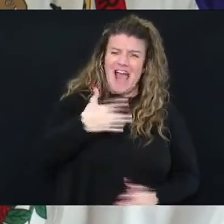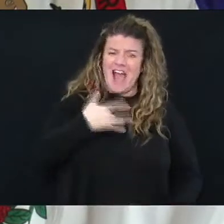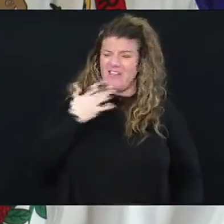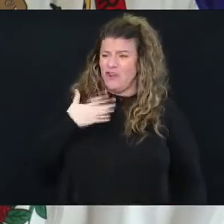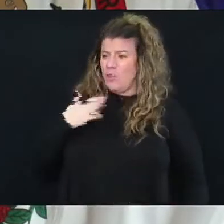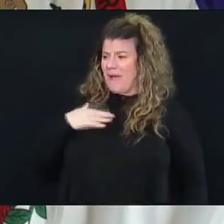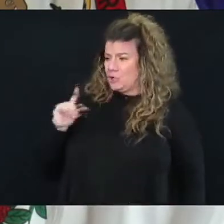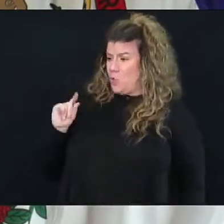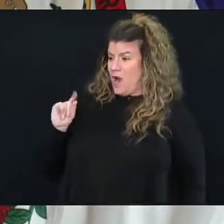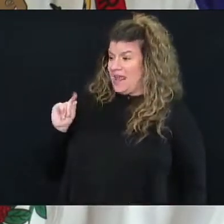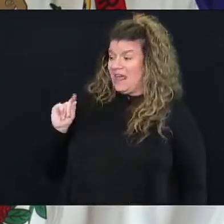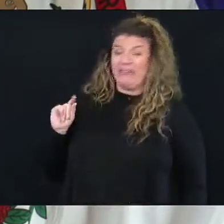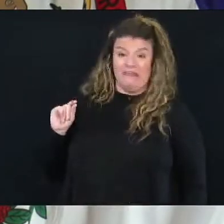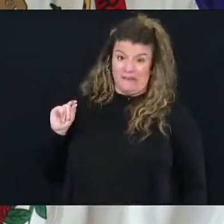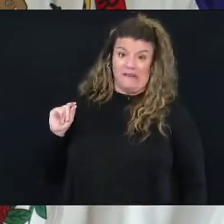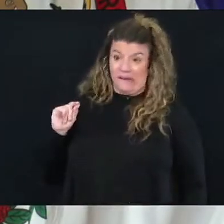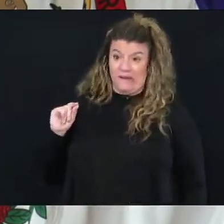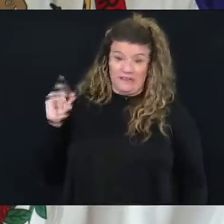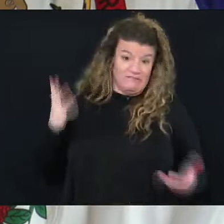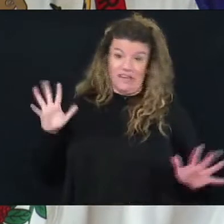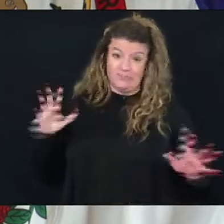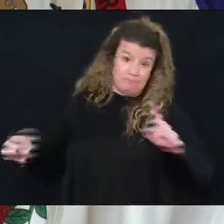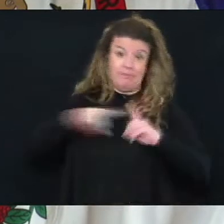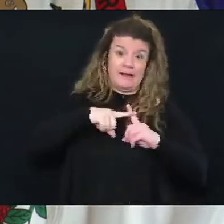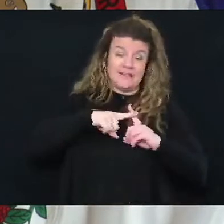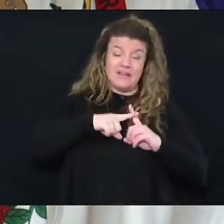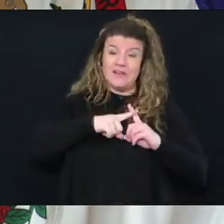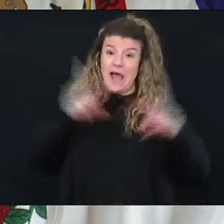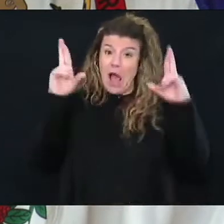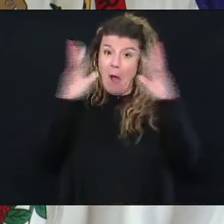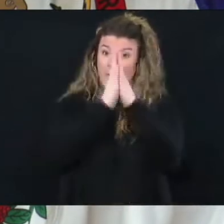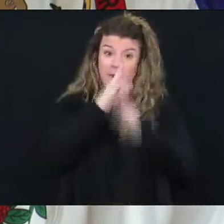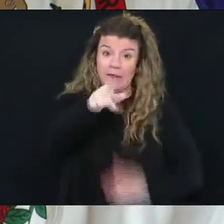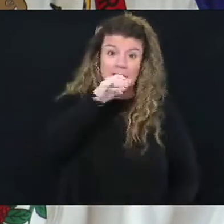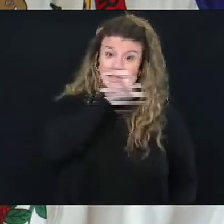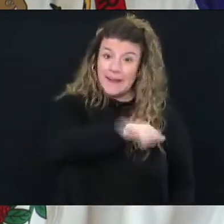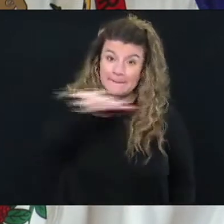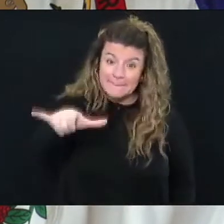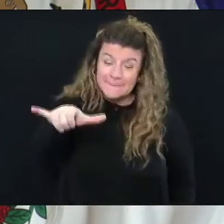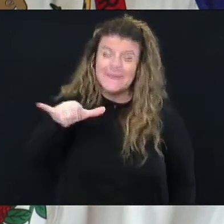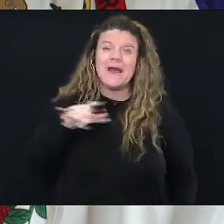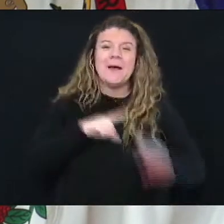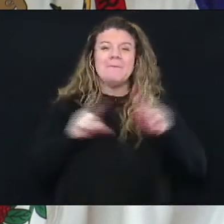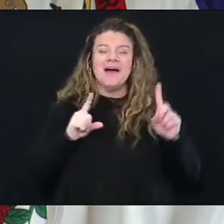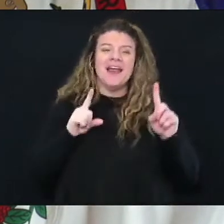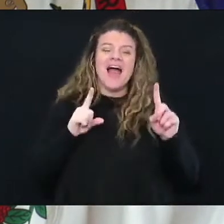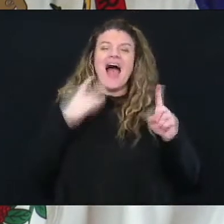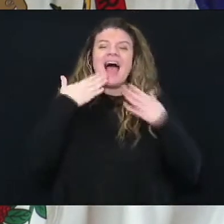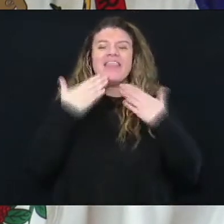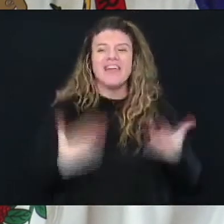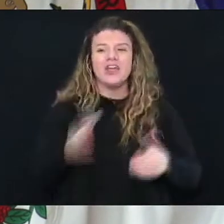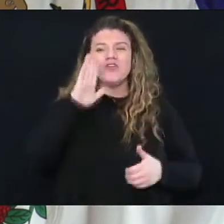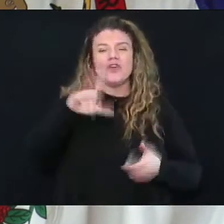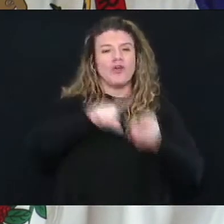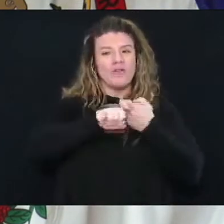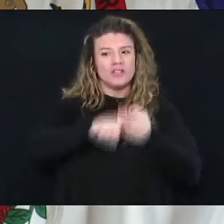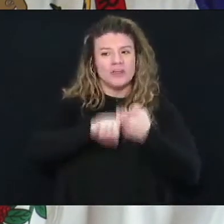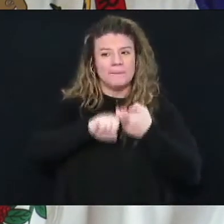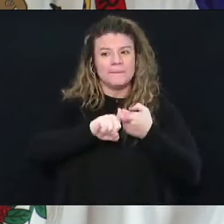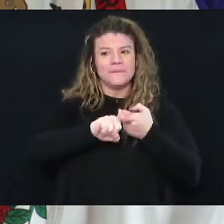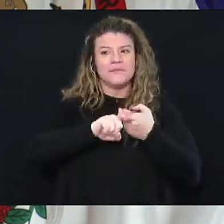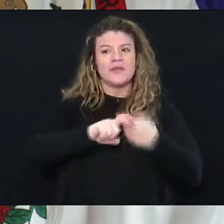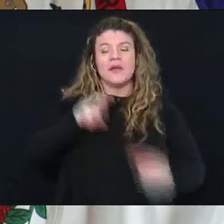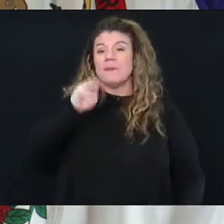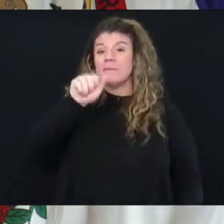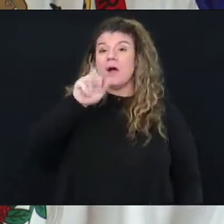when this nailed me, but I hope and pray it doesn't get you. But anyway, and I thank you for your friendship. But